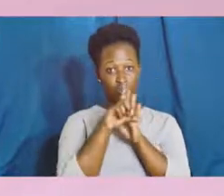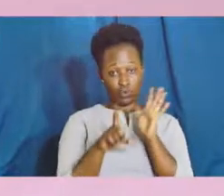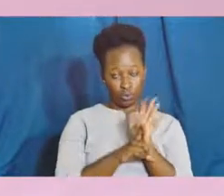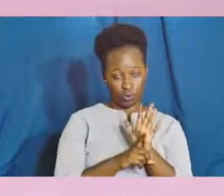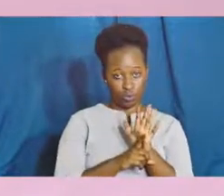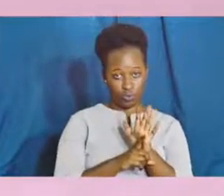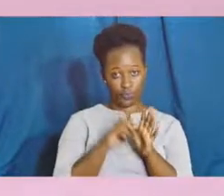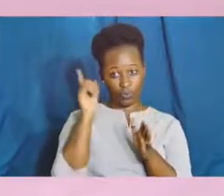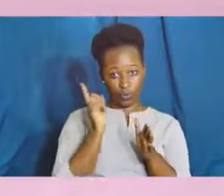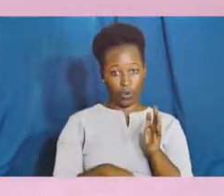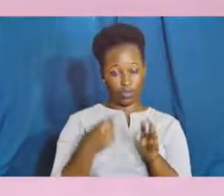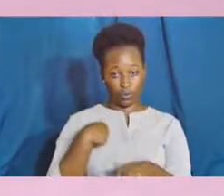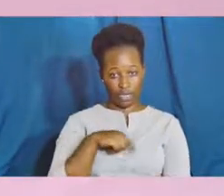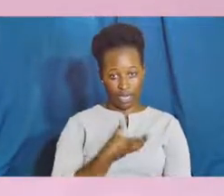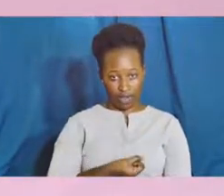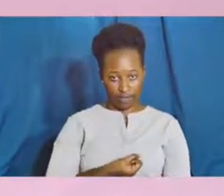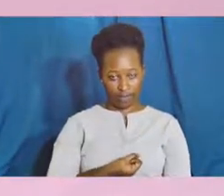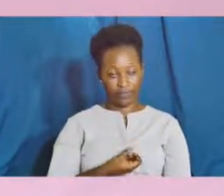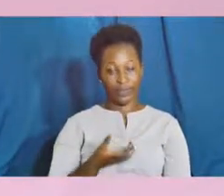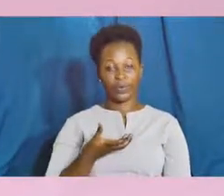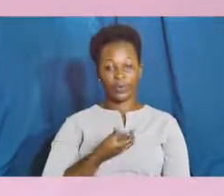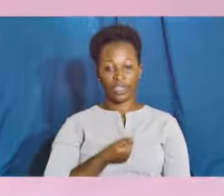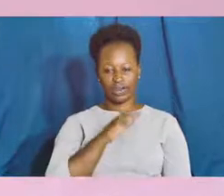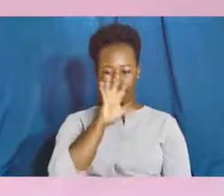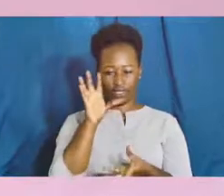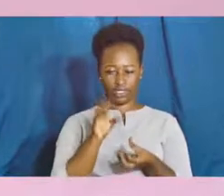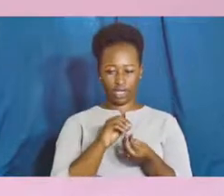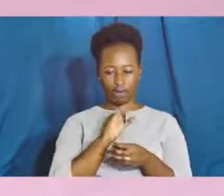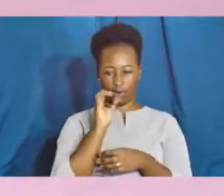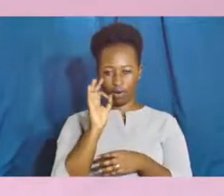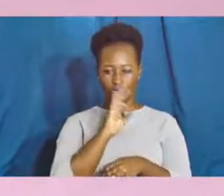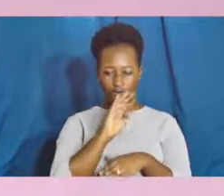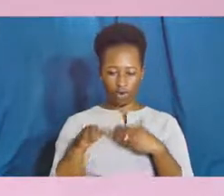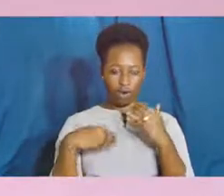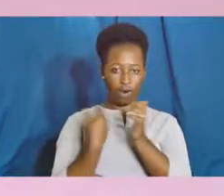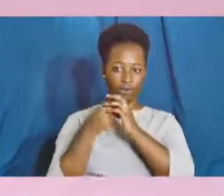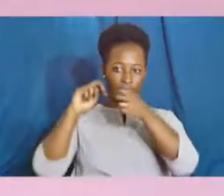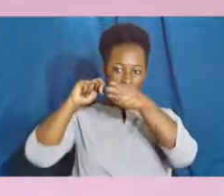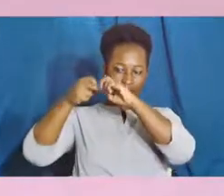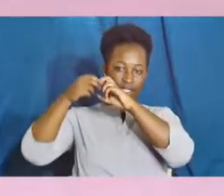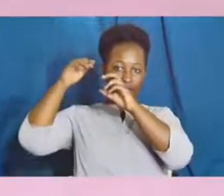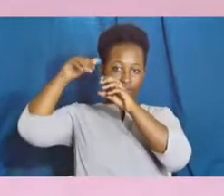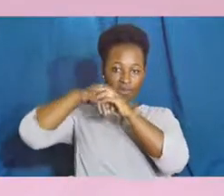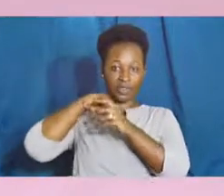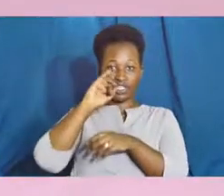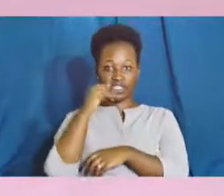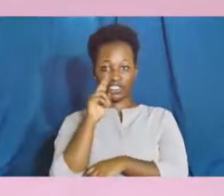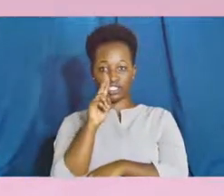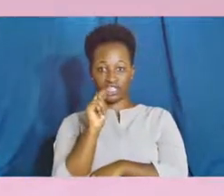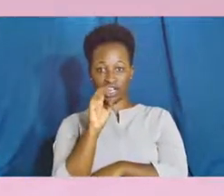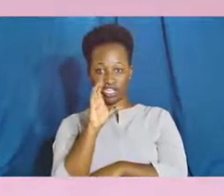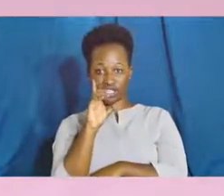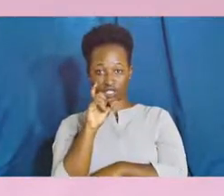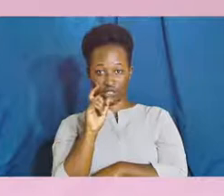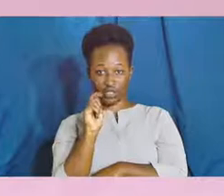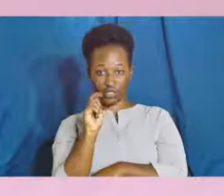junction rule, what do we have? We have the sum of all currents that is in the junction equals to the sum of all currents